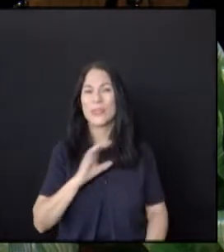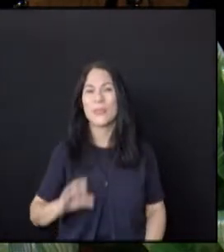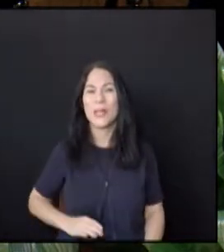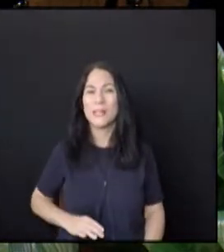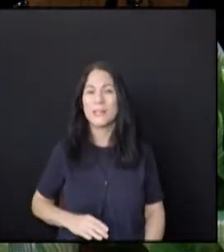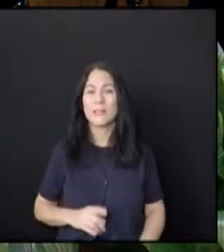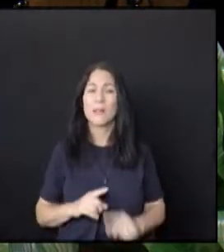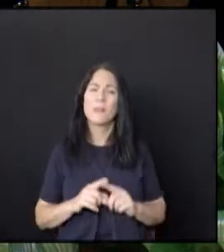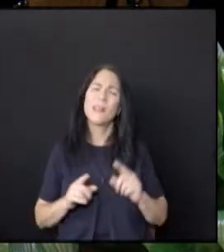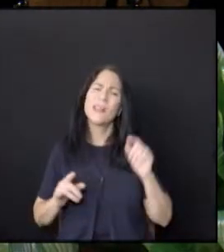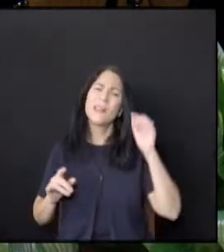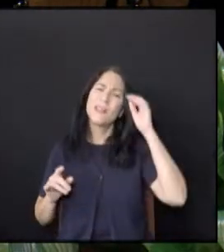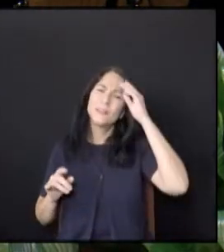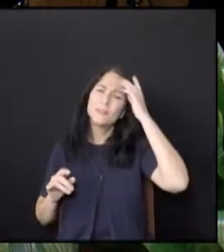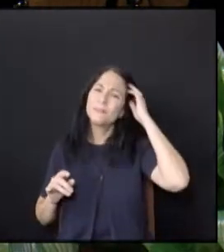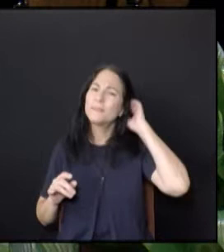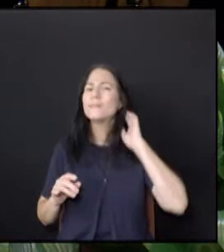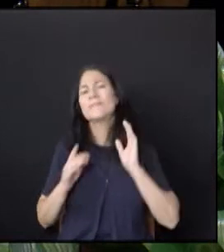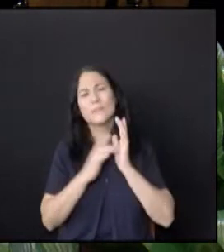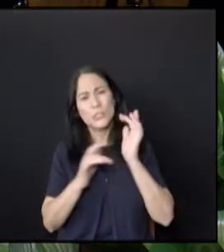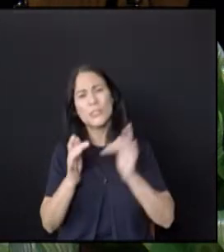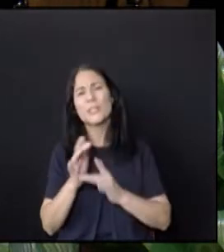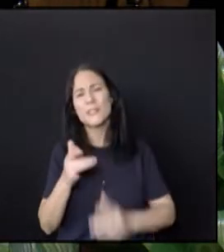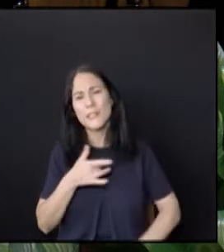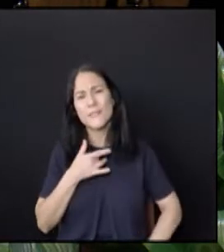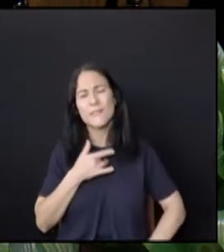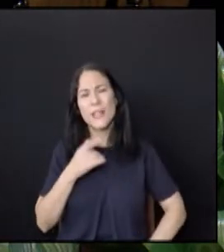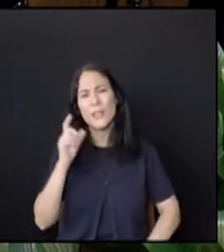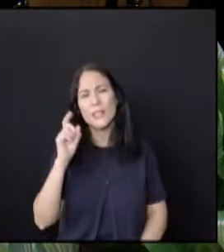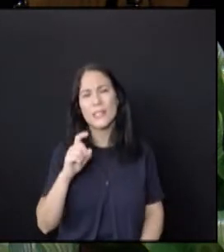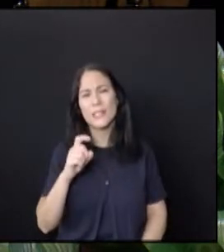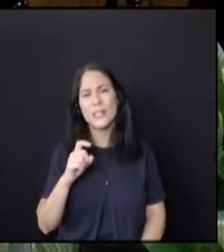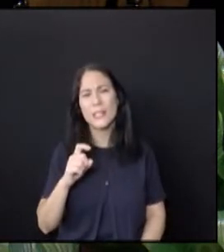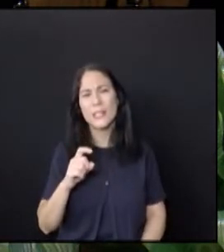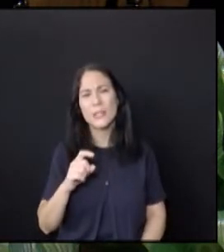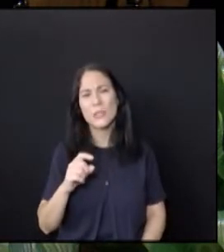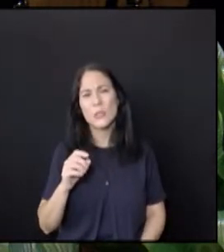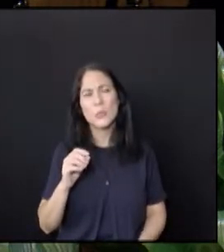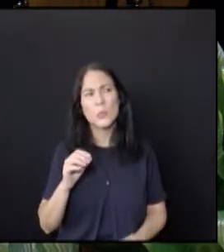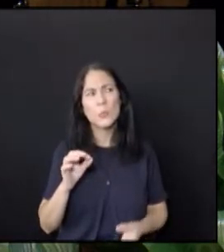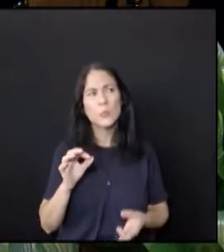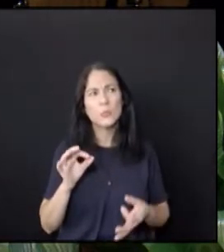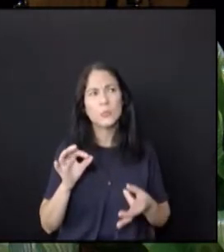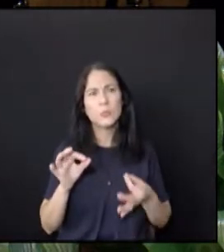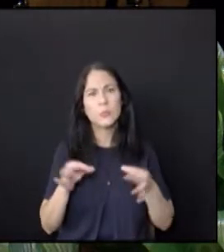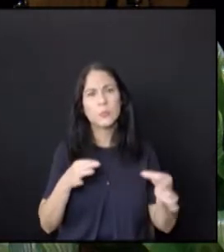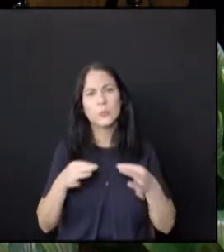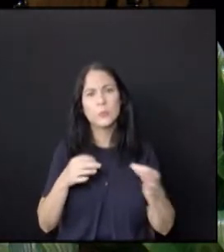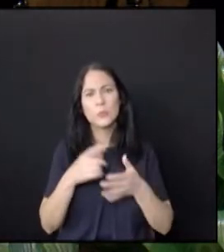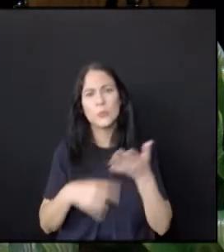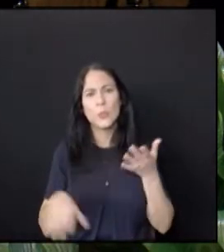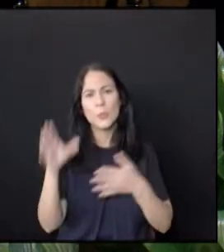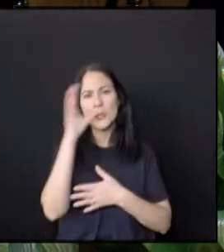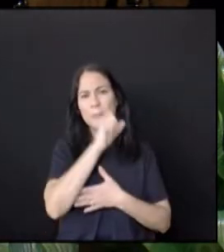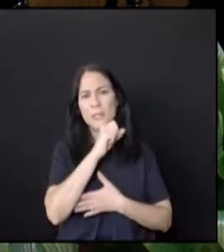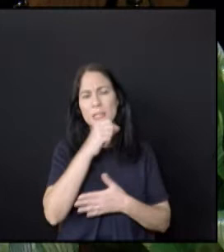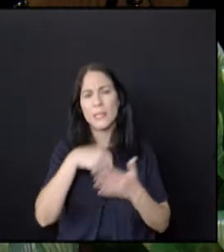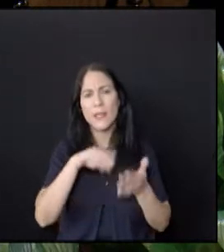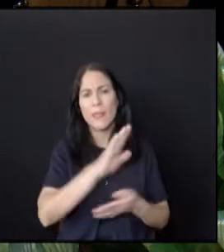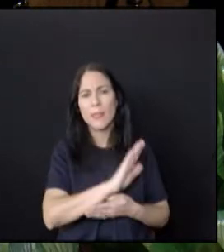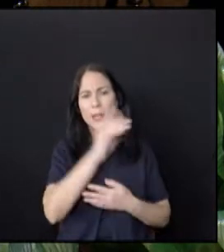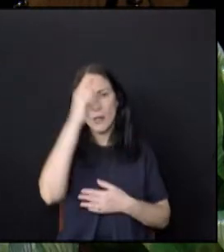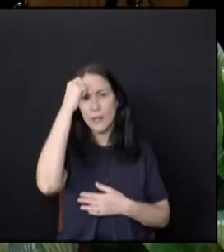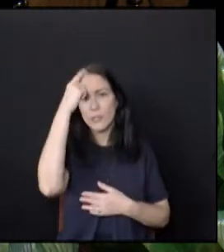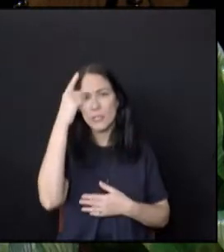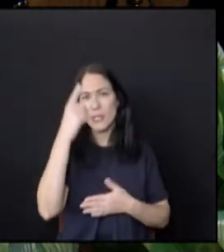But it would also appear Jesus felt the need to address what was lacking in their expectations, what was missing in their understanding of